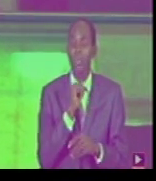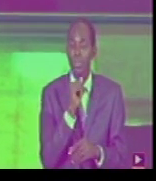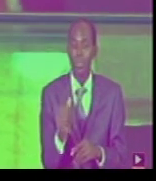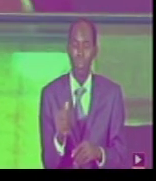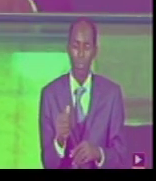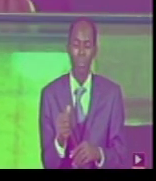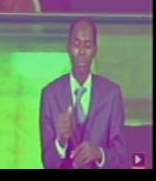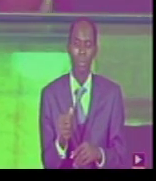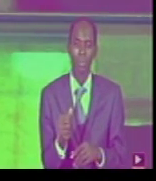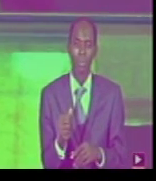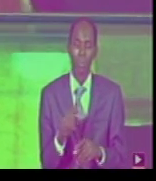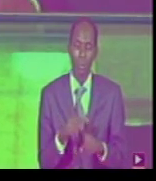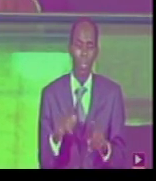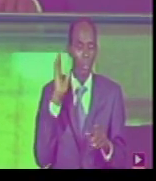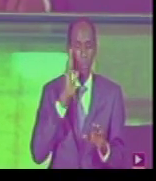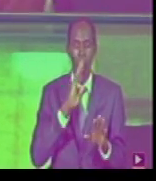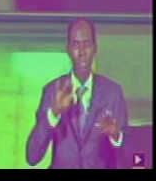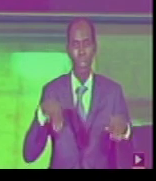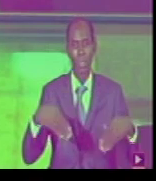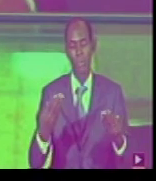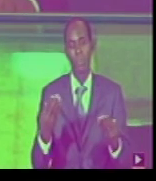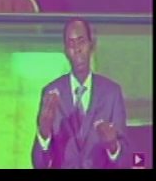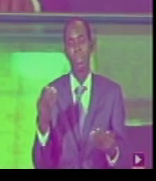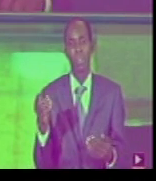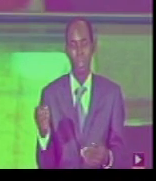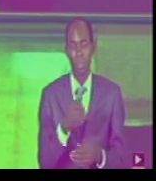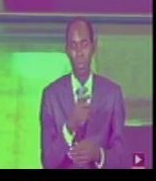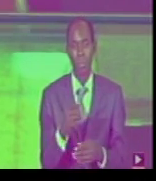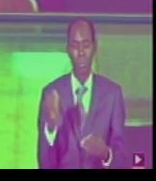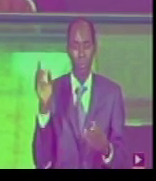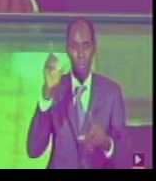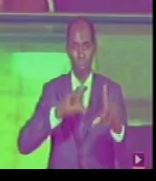will have more strength, I will